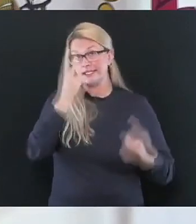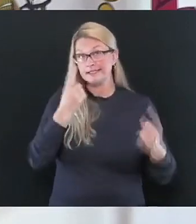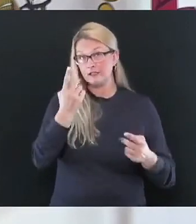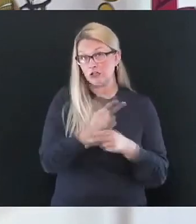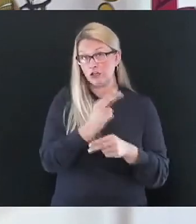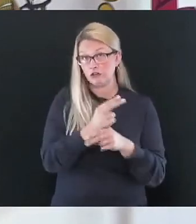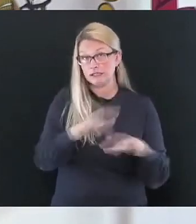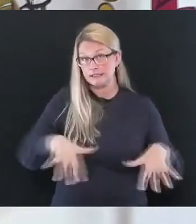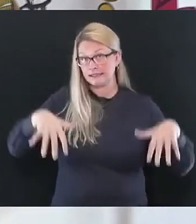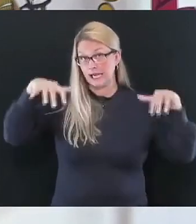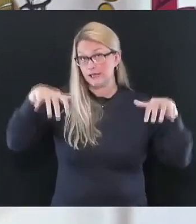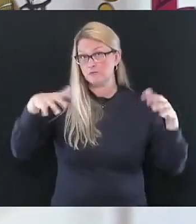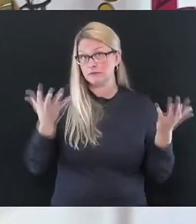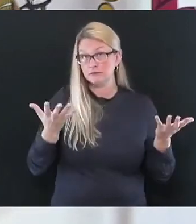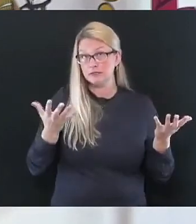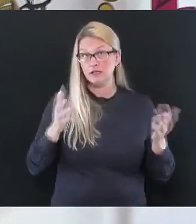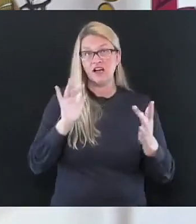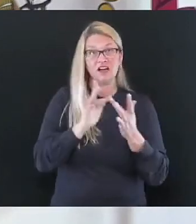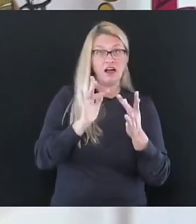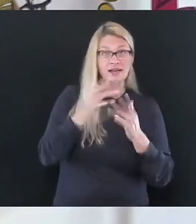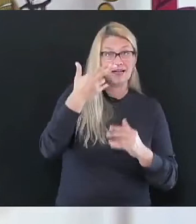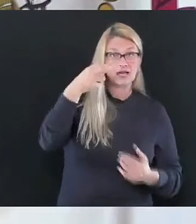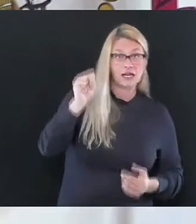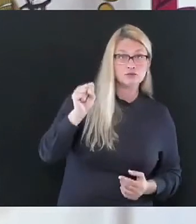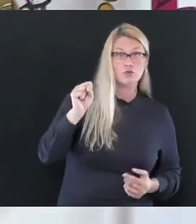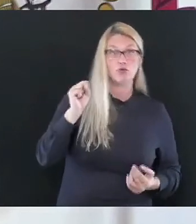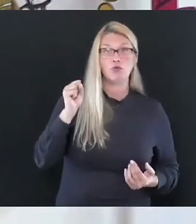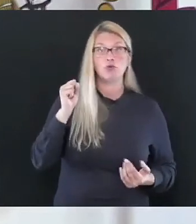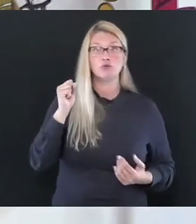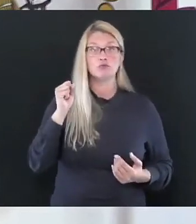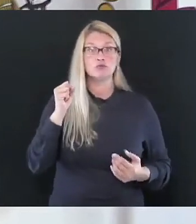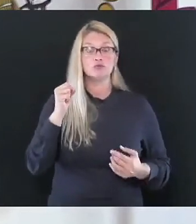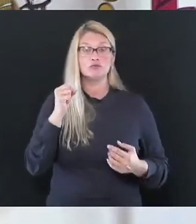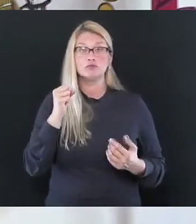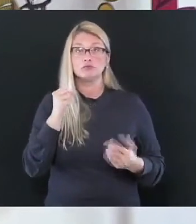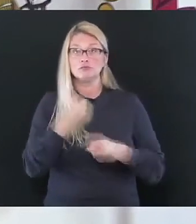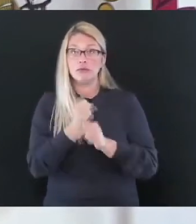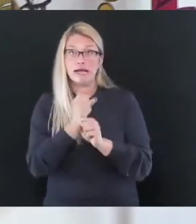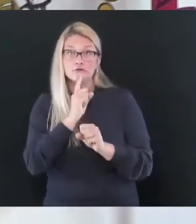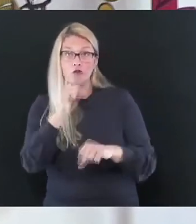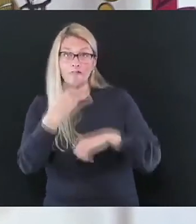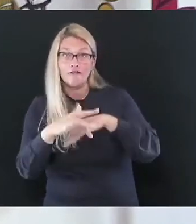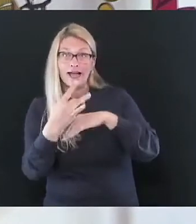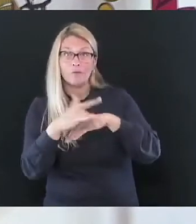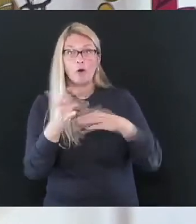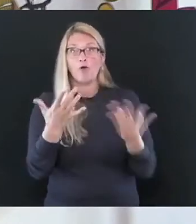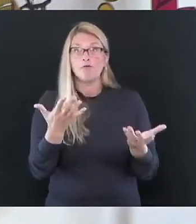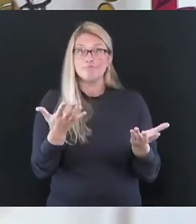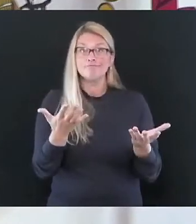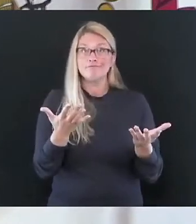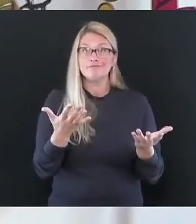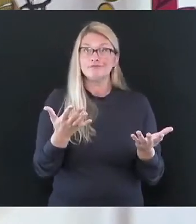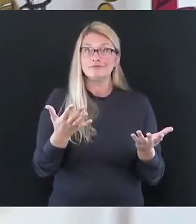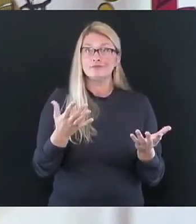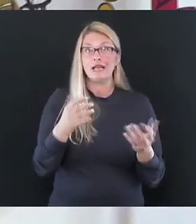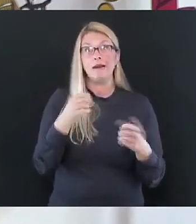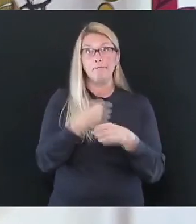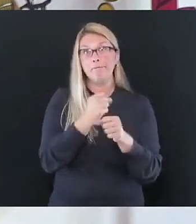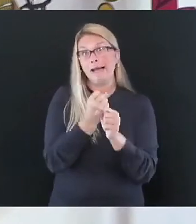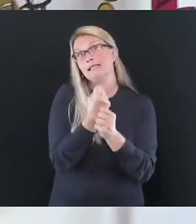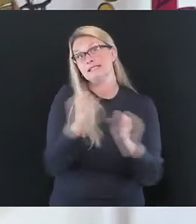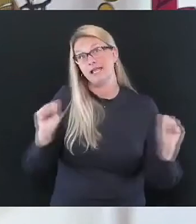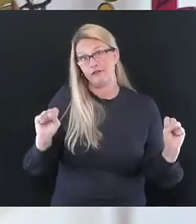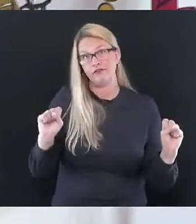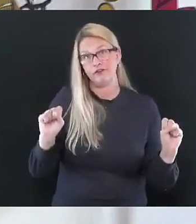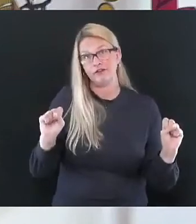so, you know, contact the high schools, and it's surely a way to make it just one more notch safer. But